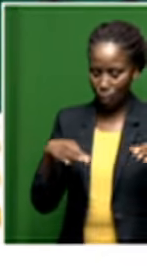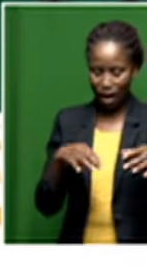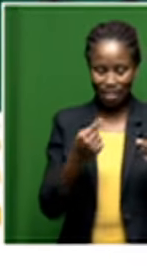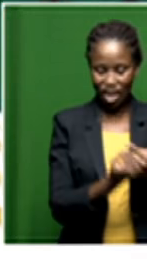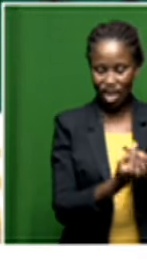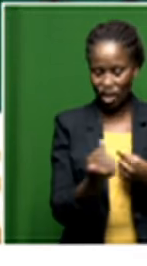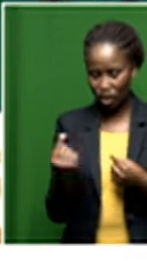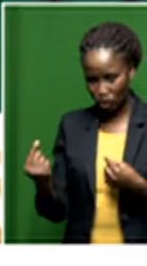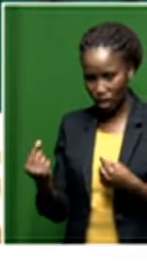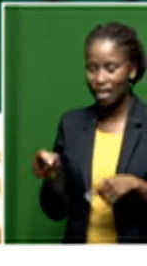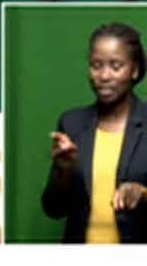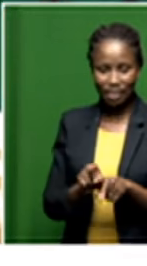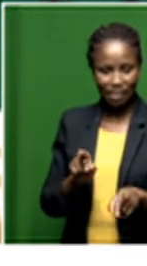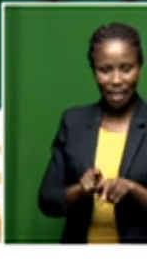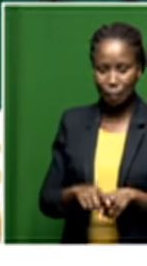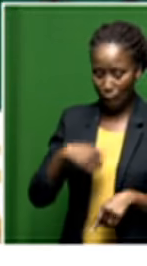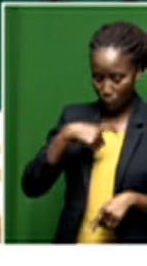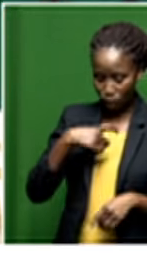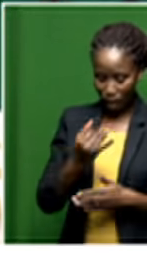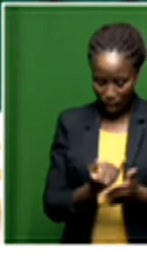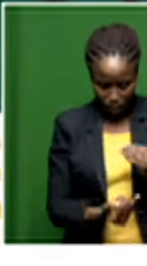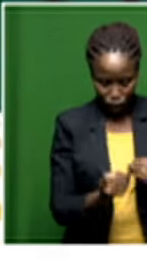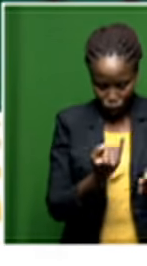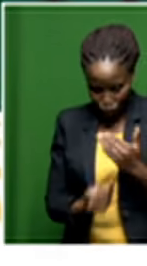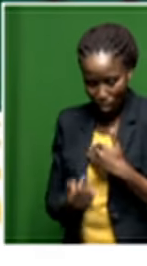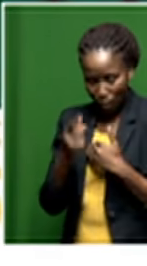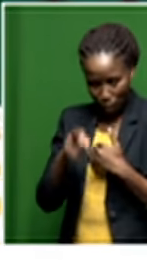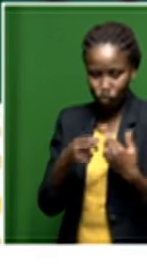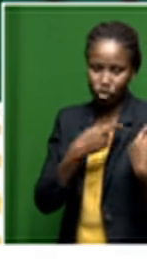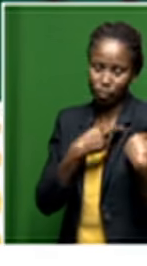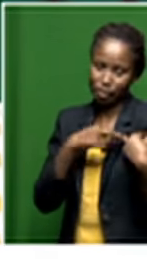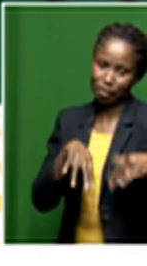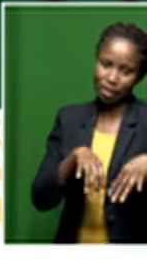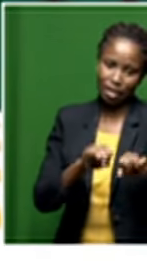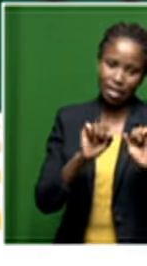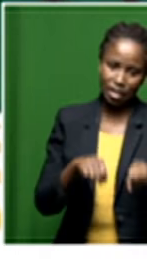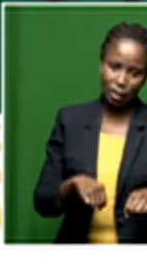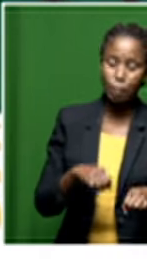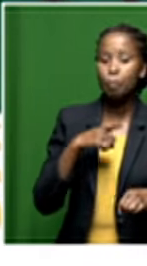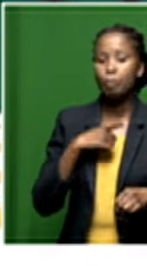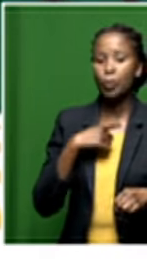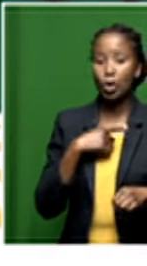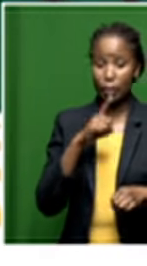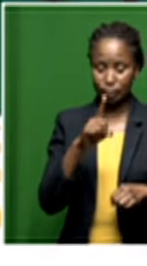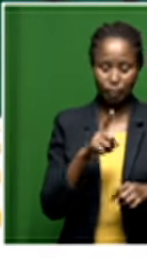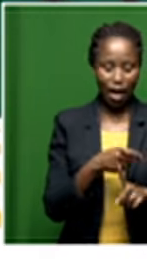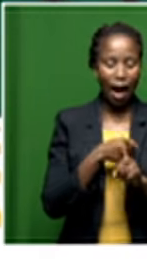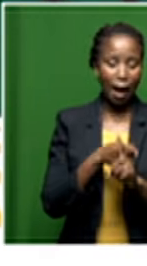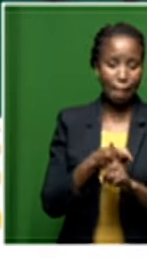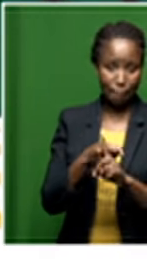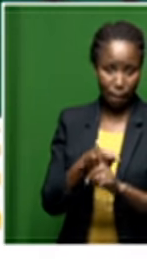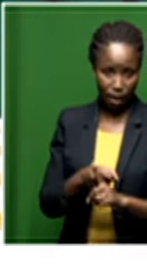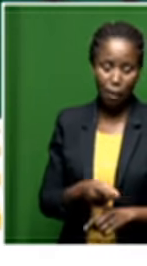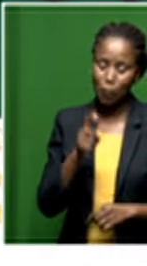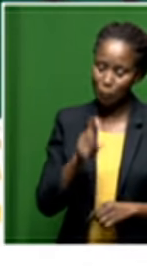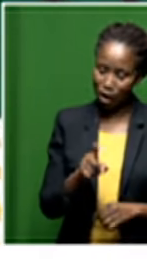should take responsibility for that, because campaigning should happen. There should